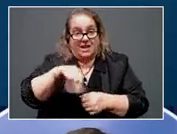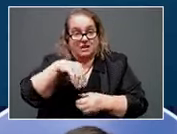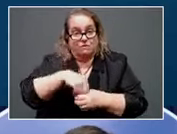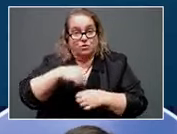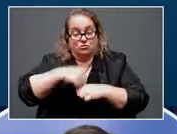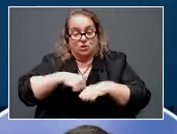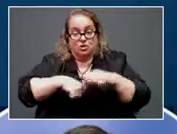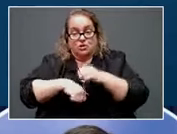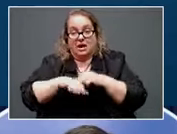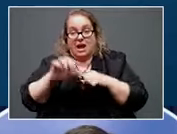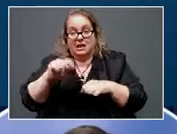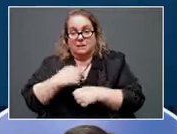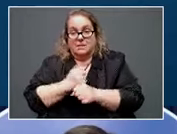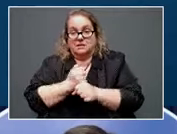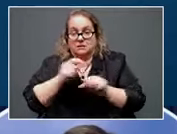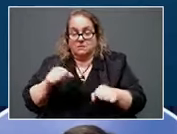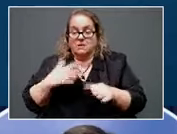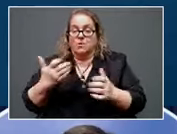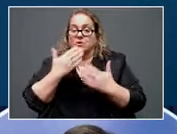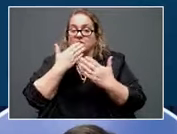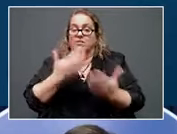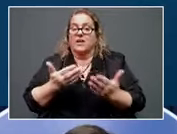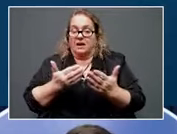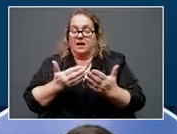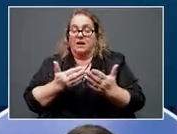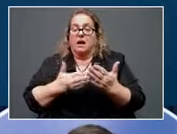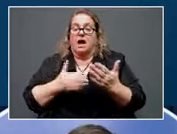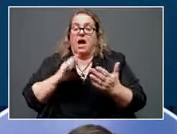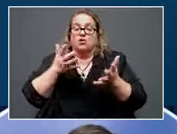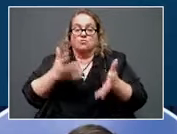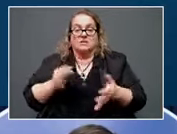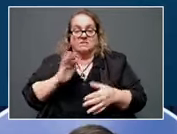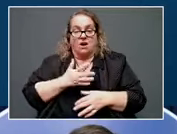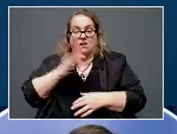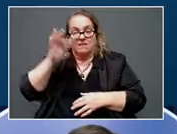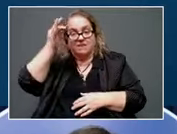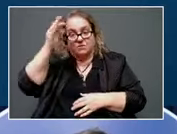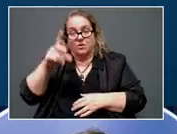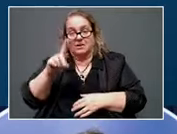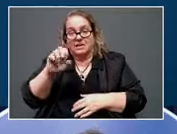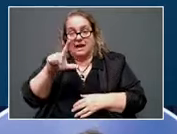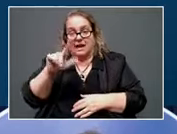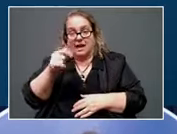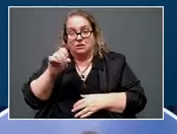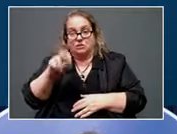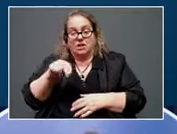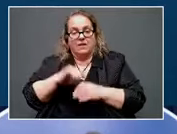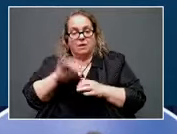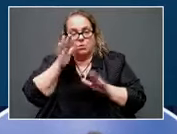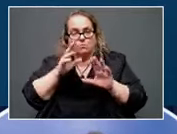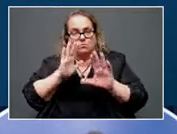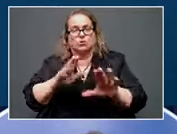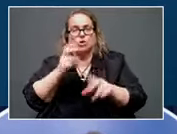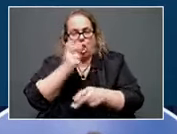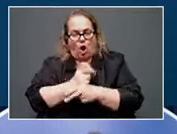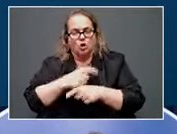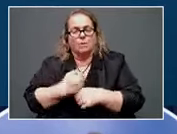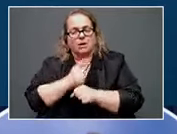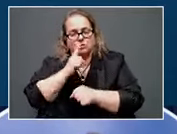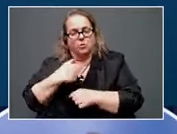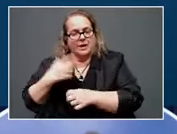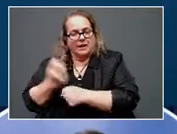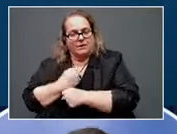in advance the rest of our federal delegation, who I know will push hard to ensure we are awarded these funds. I also want to